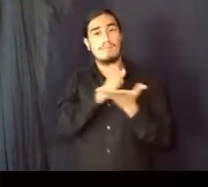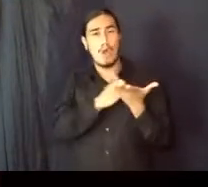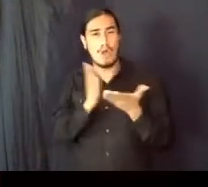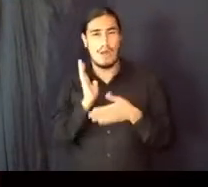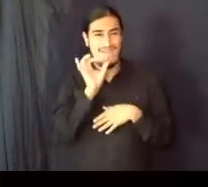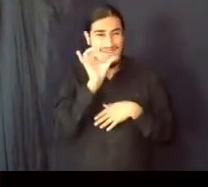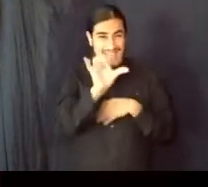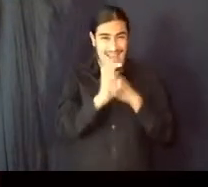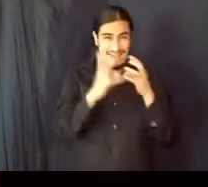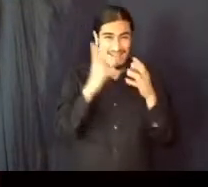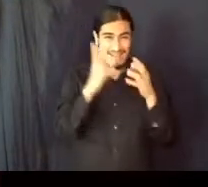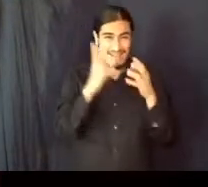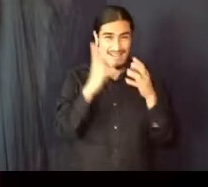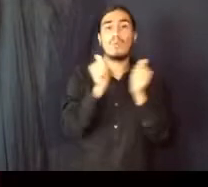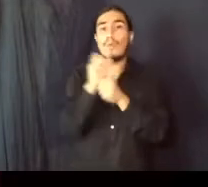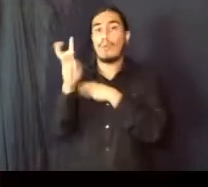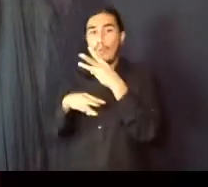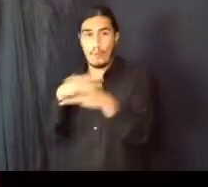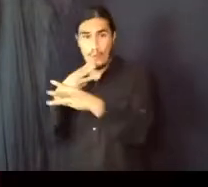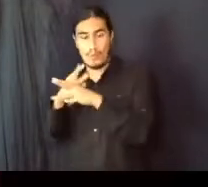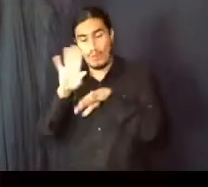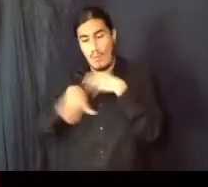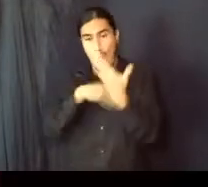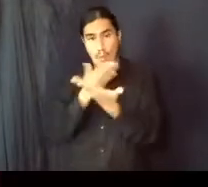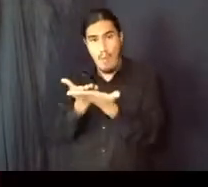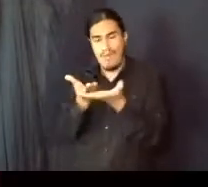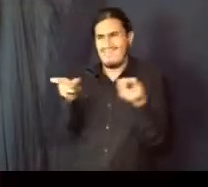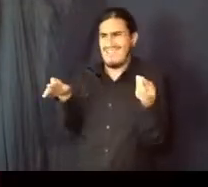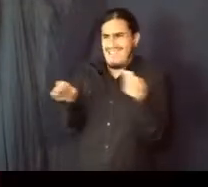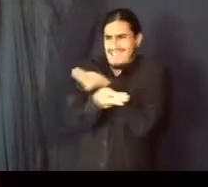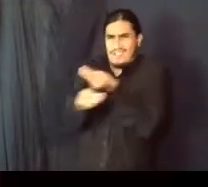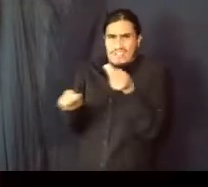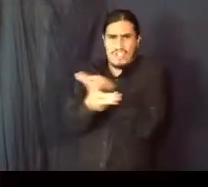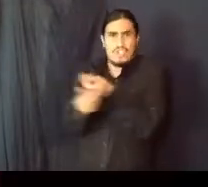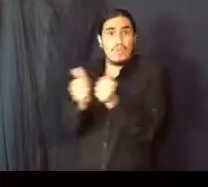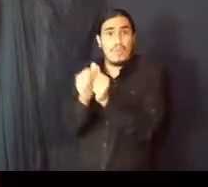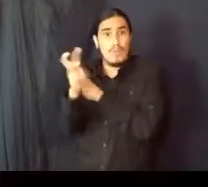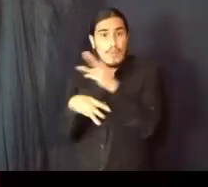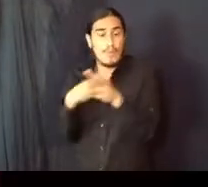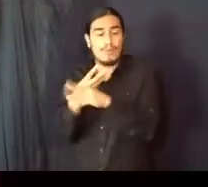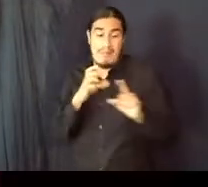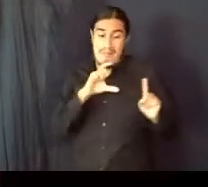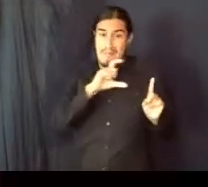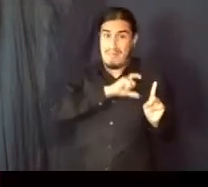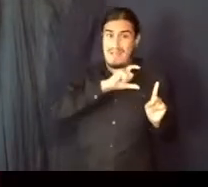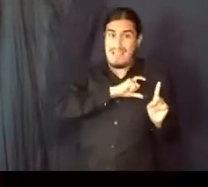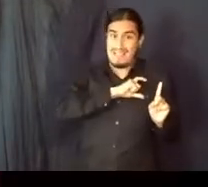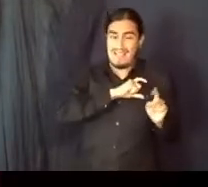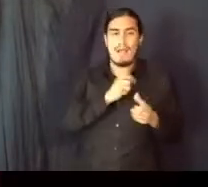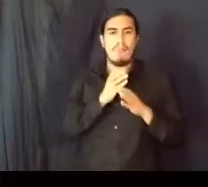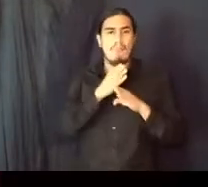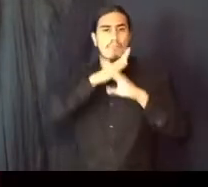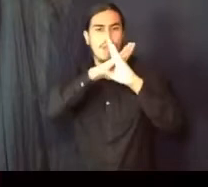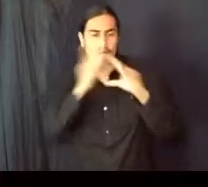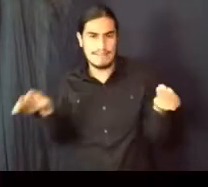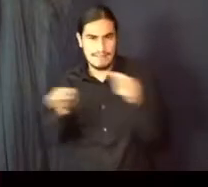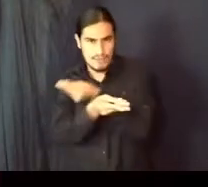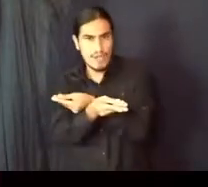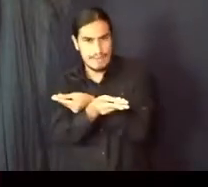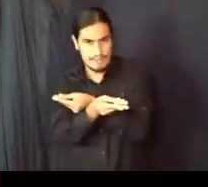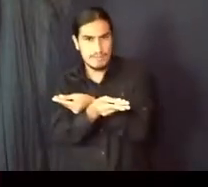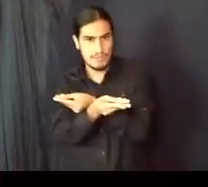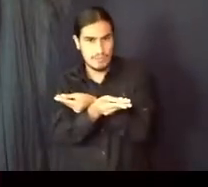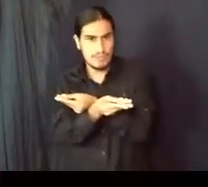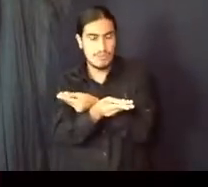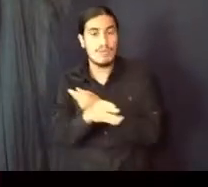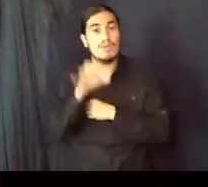It enables exchanging with the world. Policing renders this impossible. Now, the reference